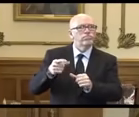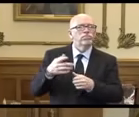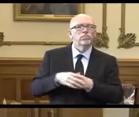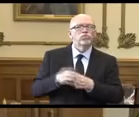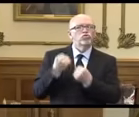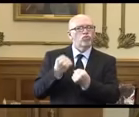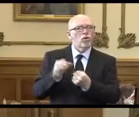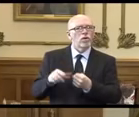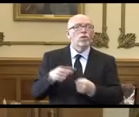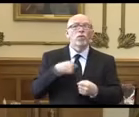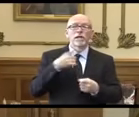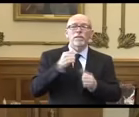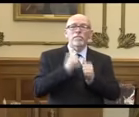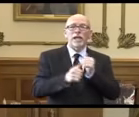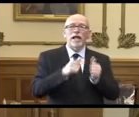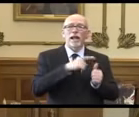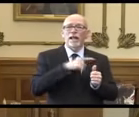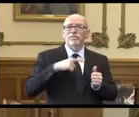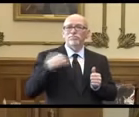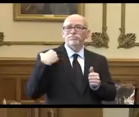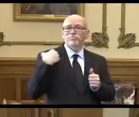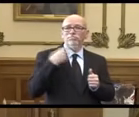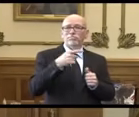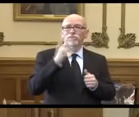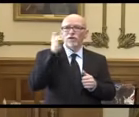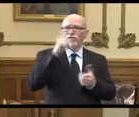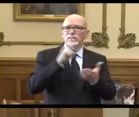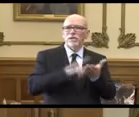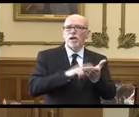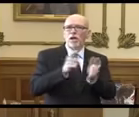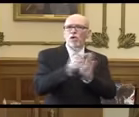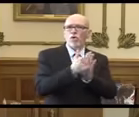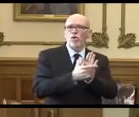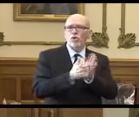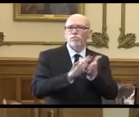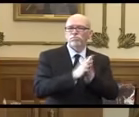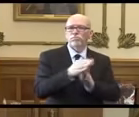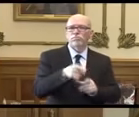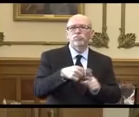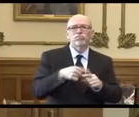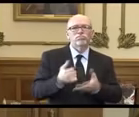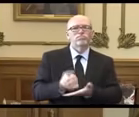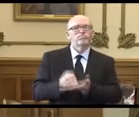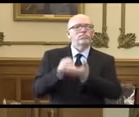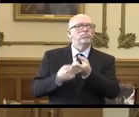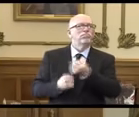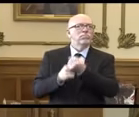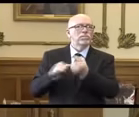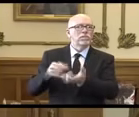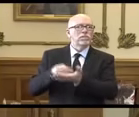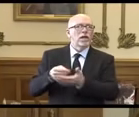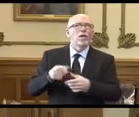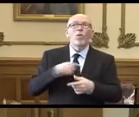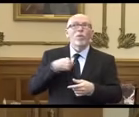legislation over the past legislative session that the governor signed into law to help beef that up. Even though we didn't